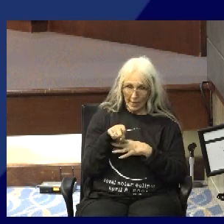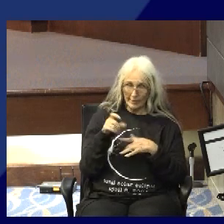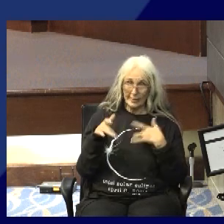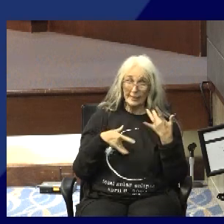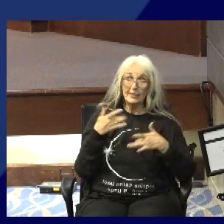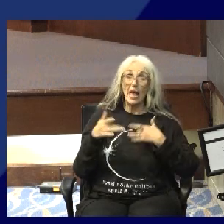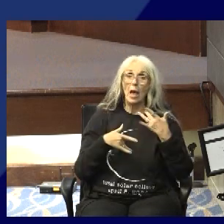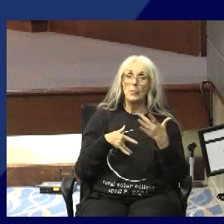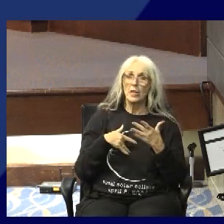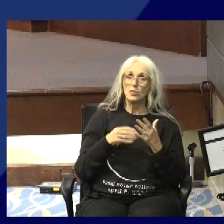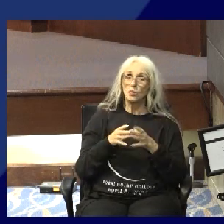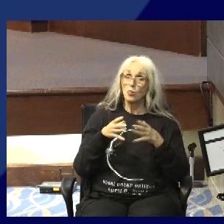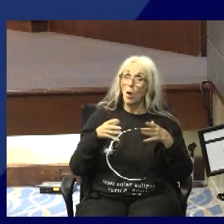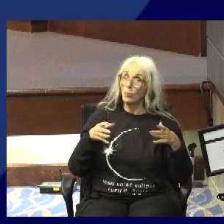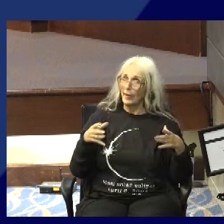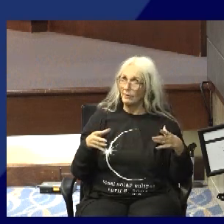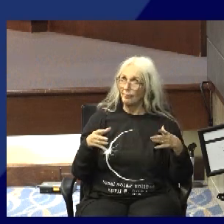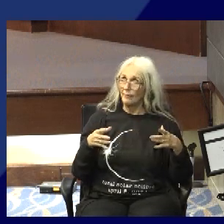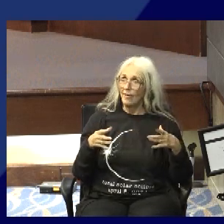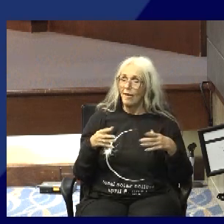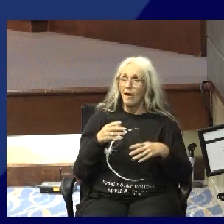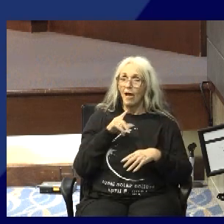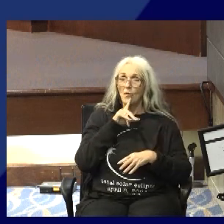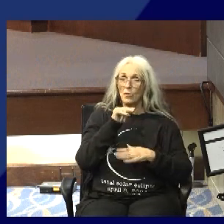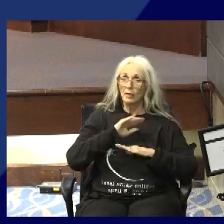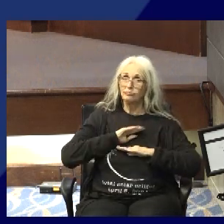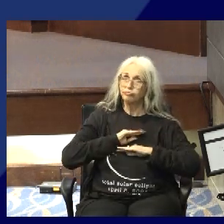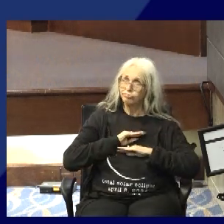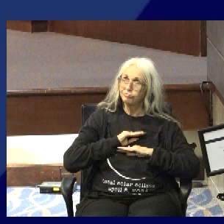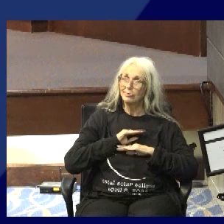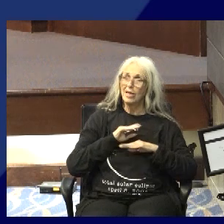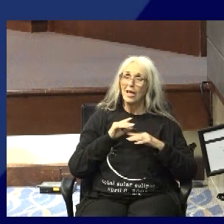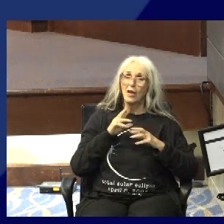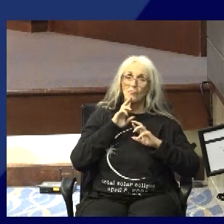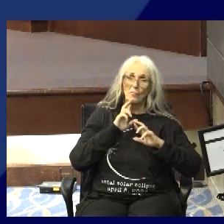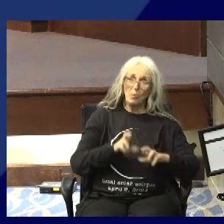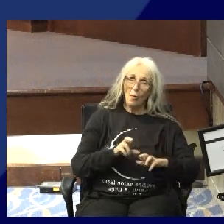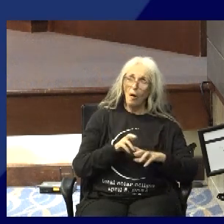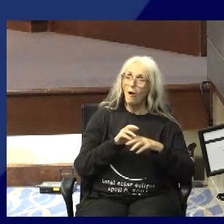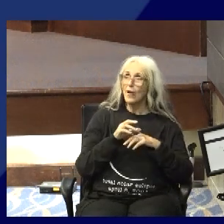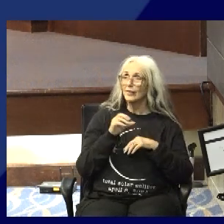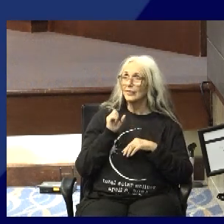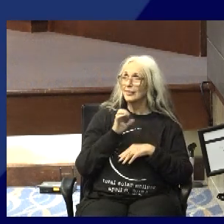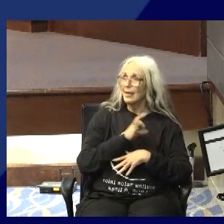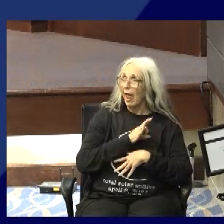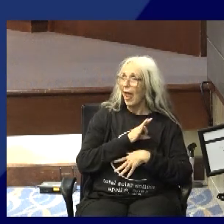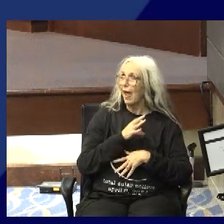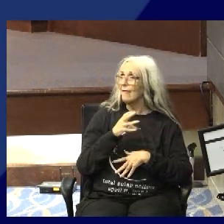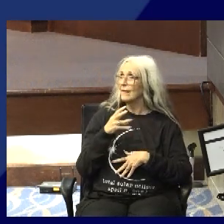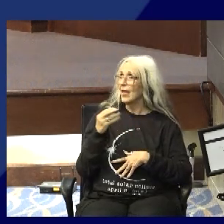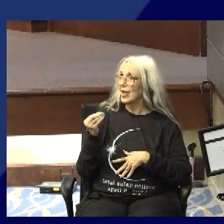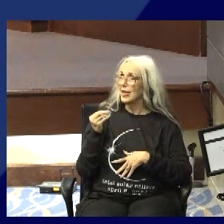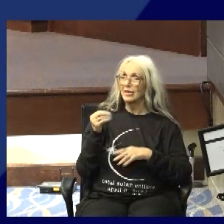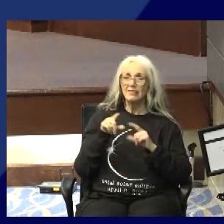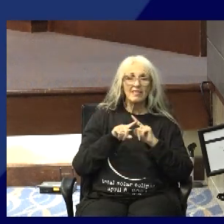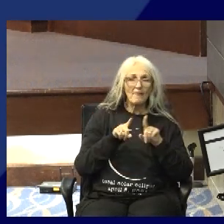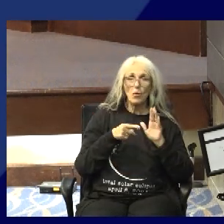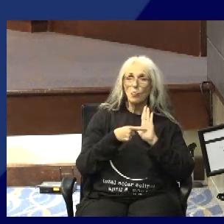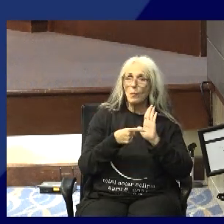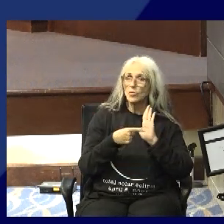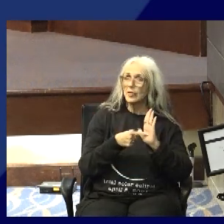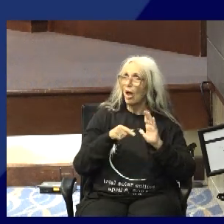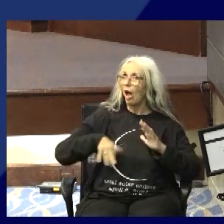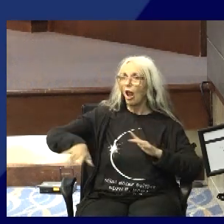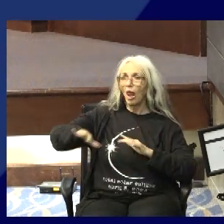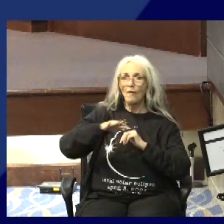continues to build. And I'm very pleased to report that city staff, along with representatives throughout the county,